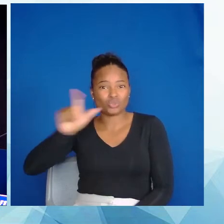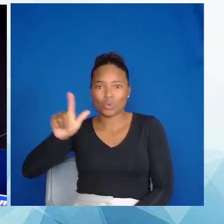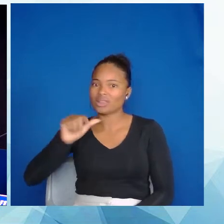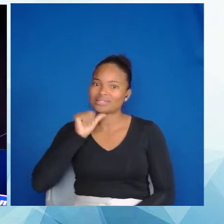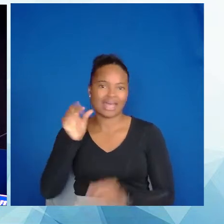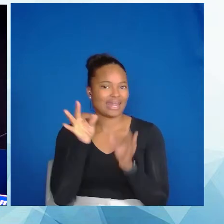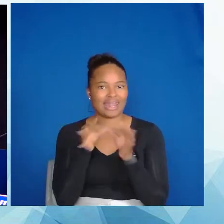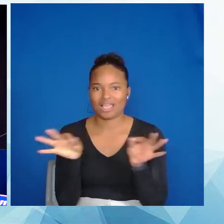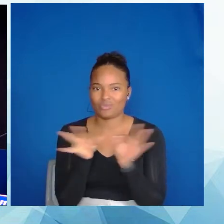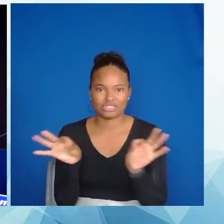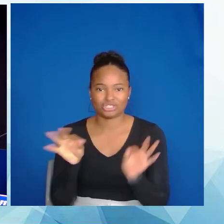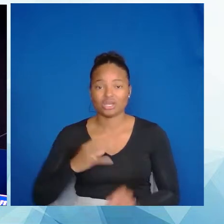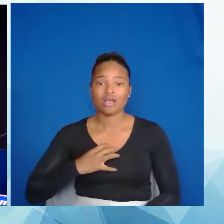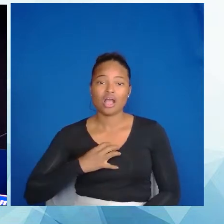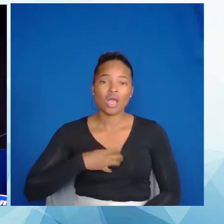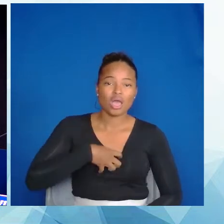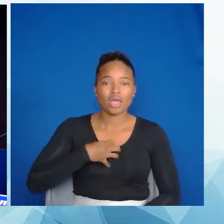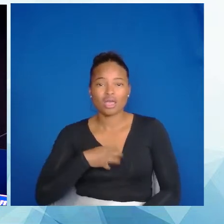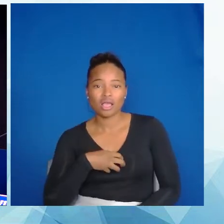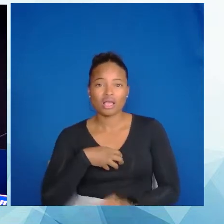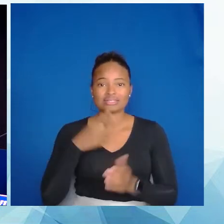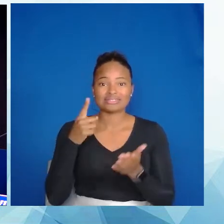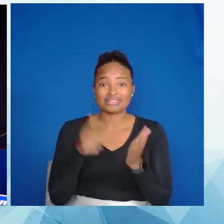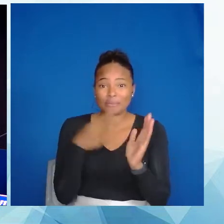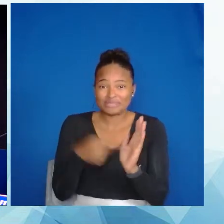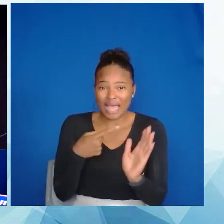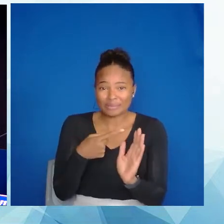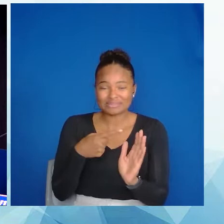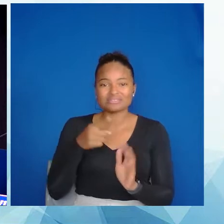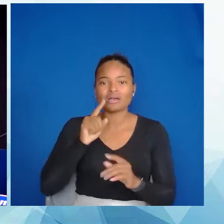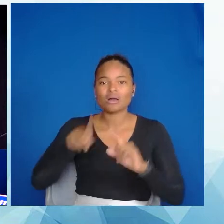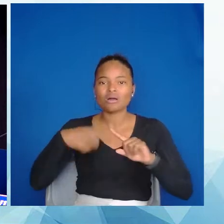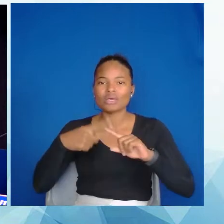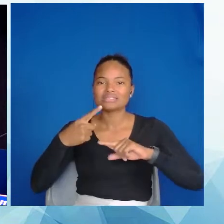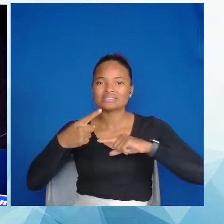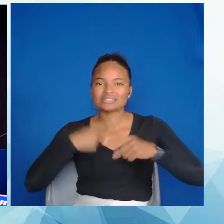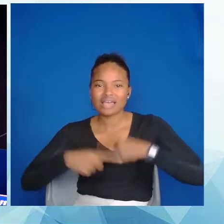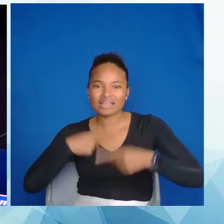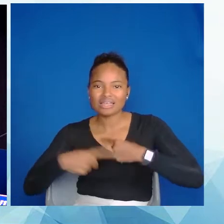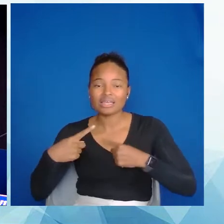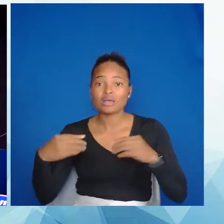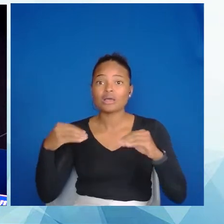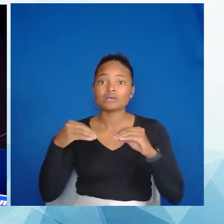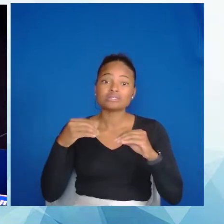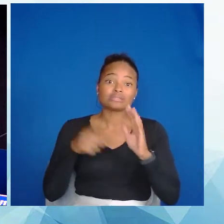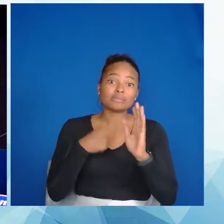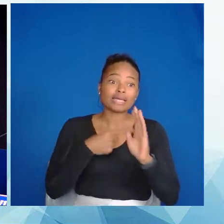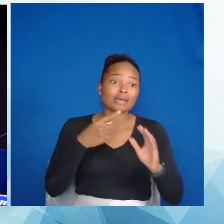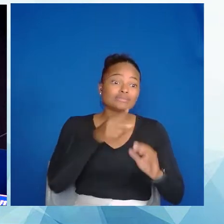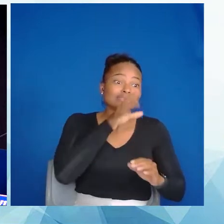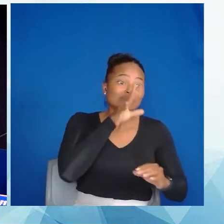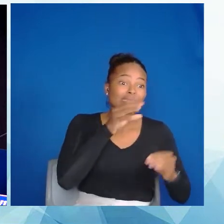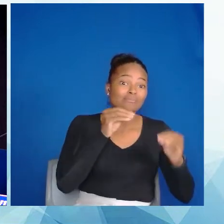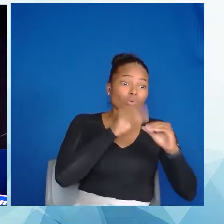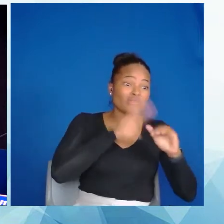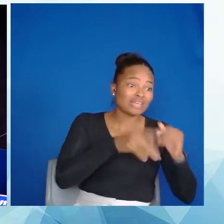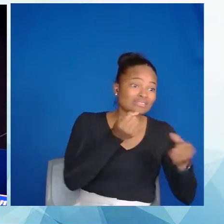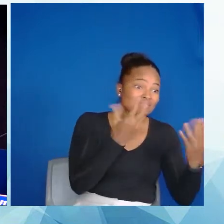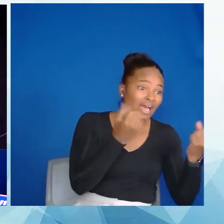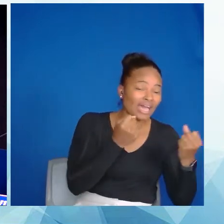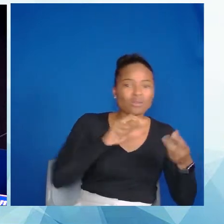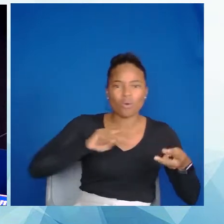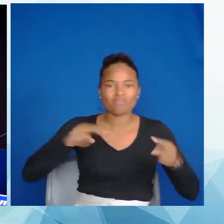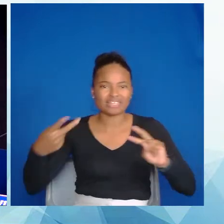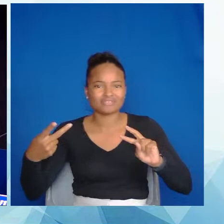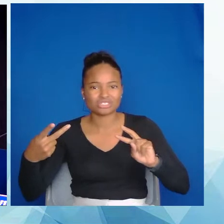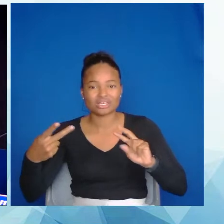It's code switching sometimes is necessary when you're signing more than speaking, or some people will speak more than they're signing.